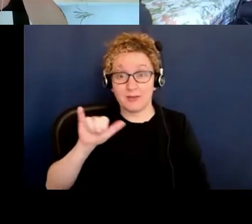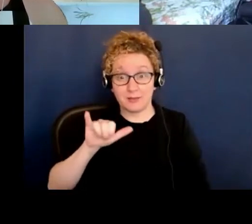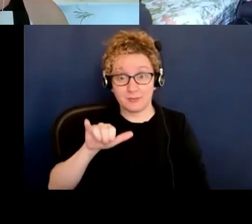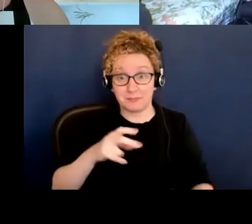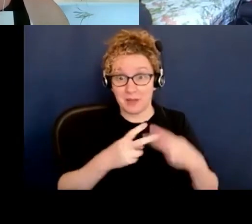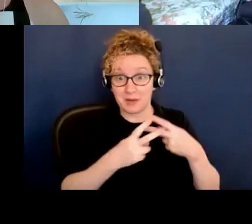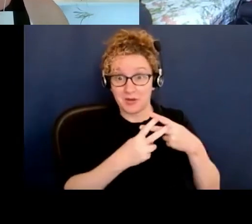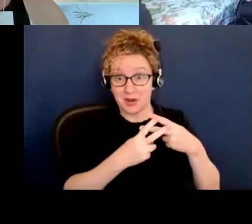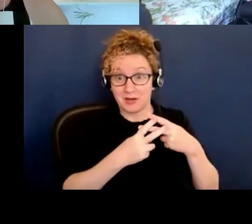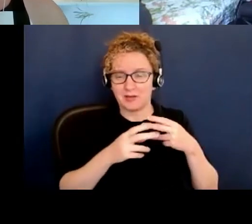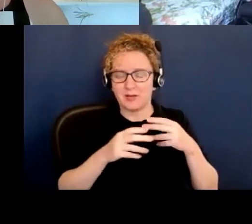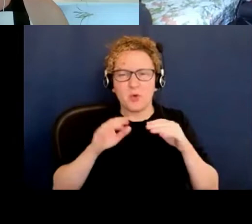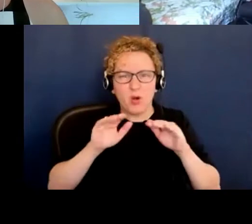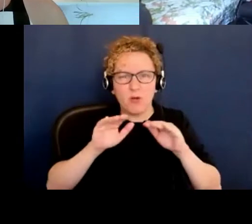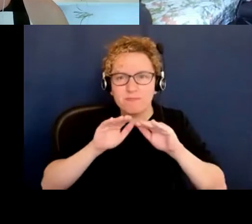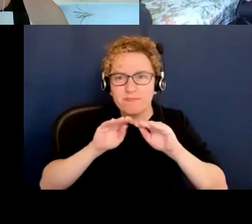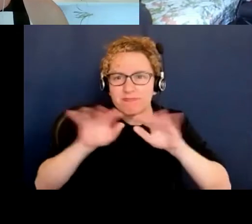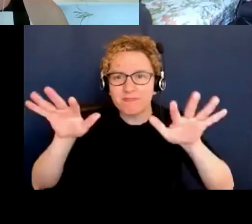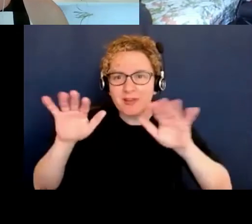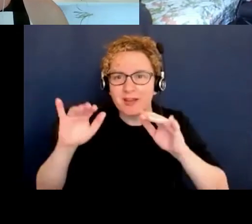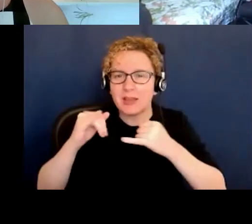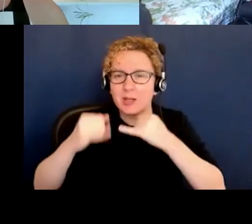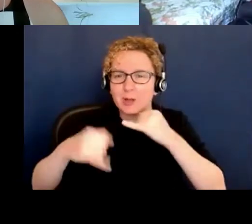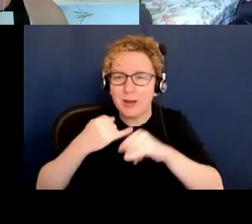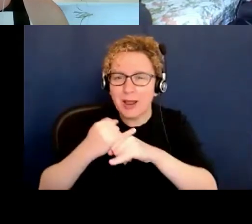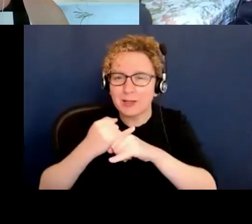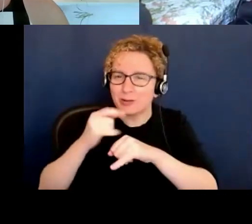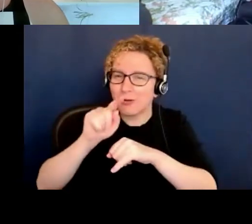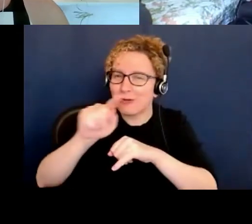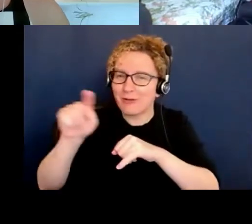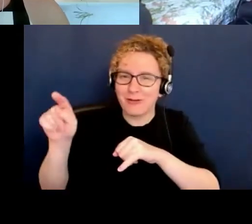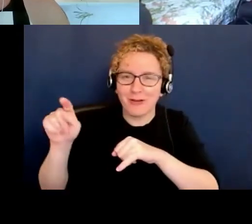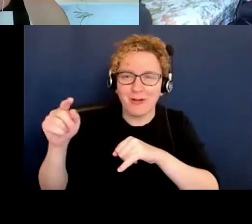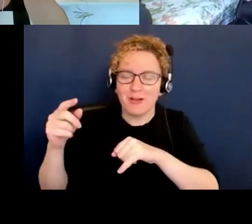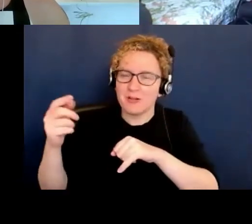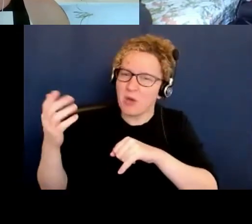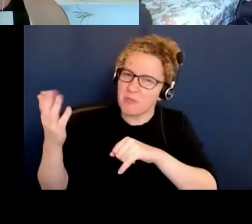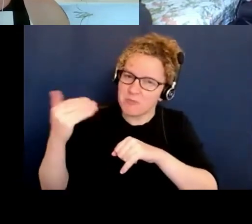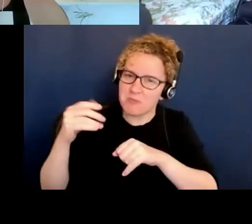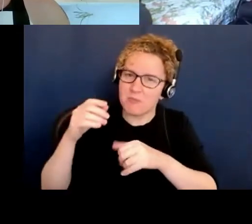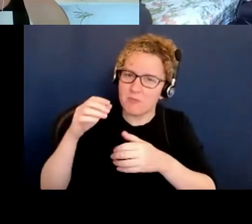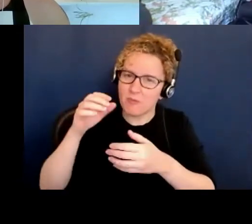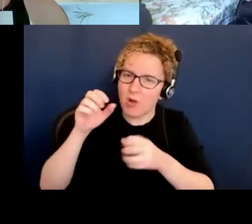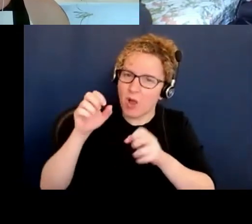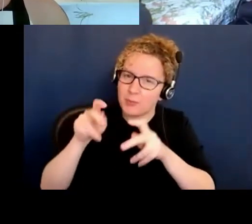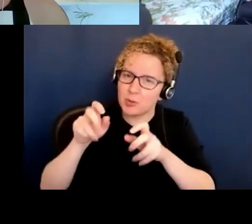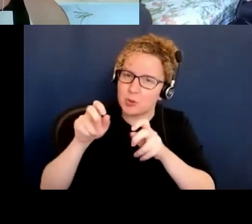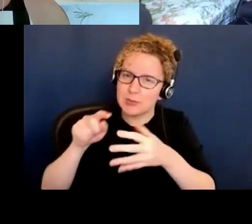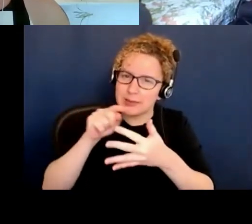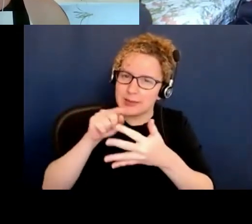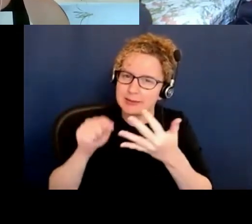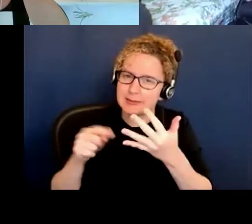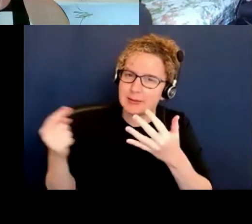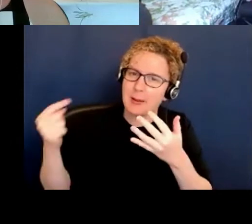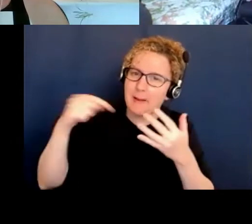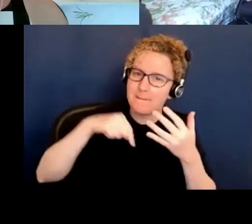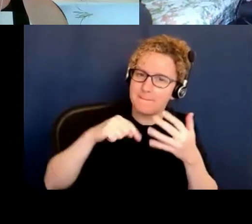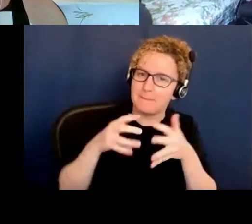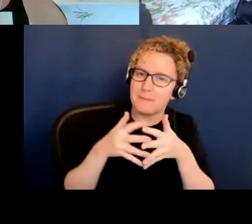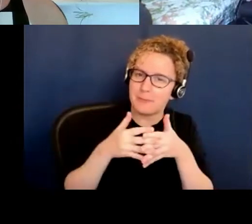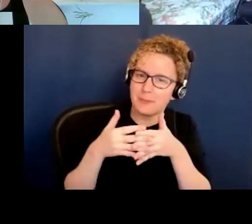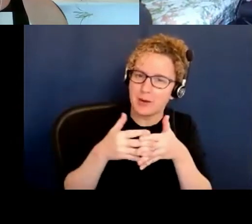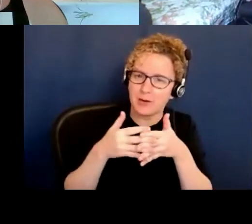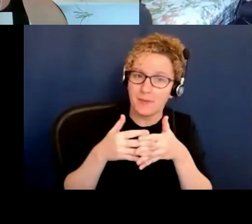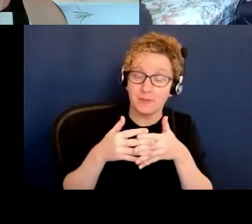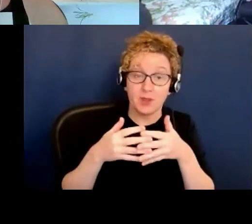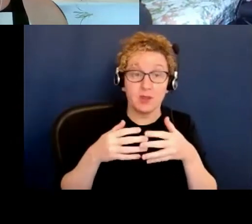let them know about opportunities to come study in the United States. The Clearinghouse work does look at